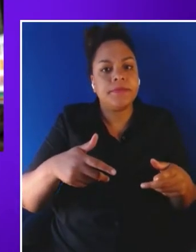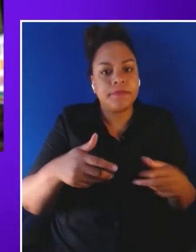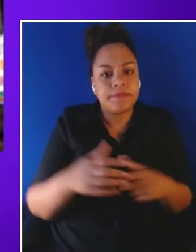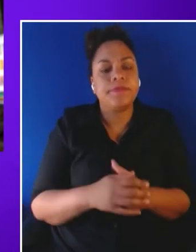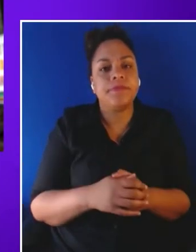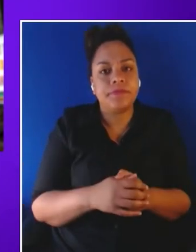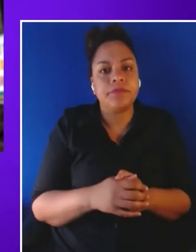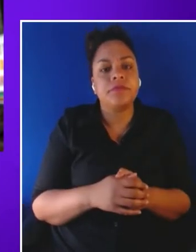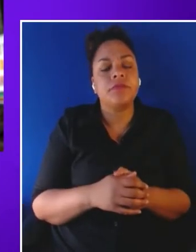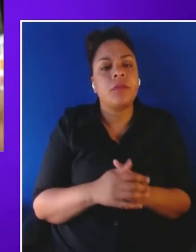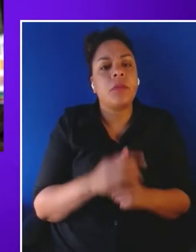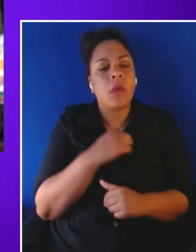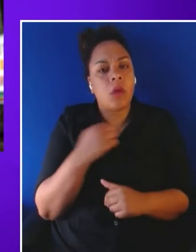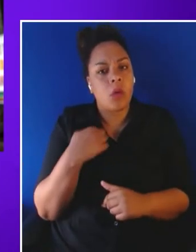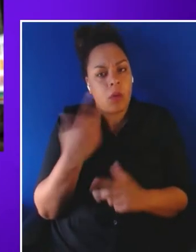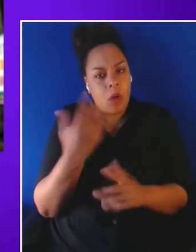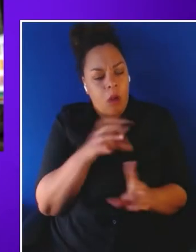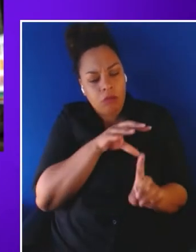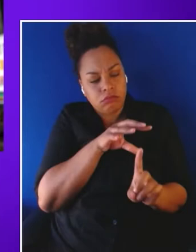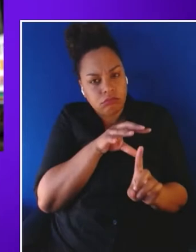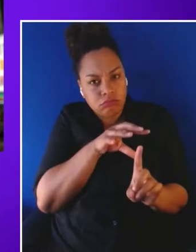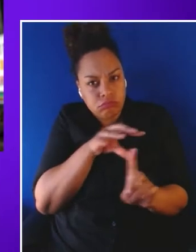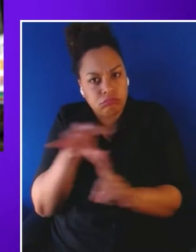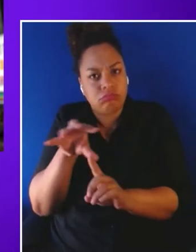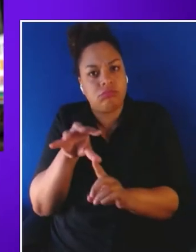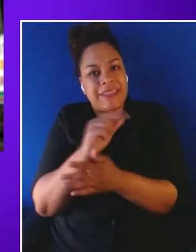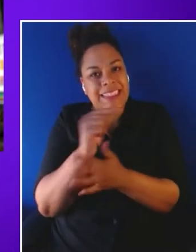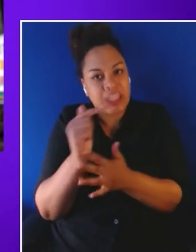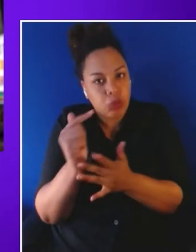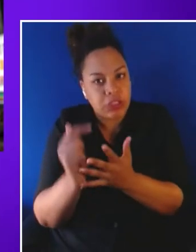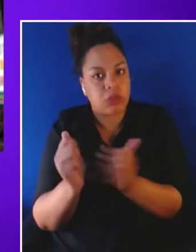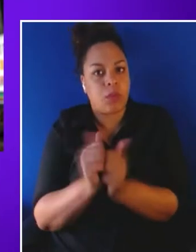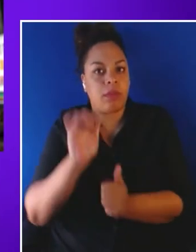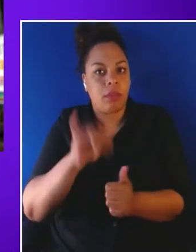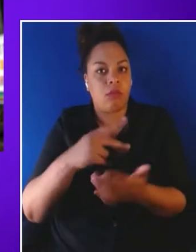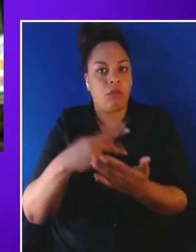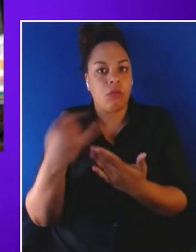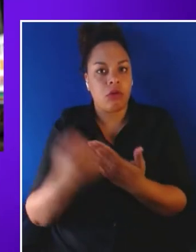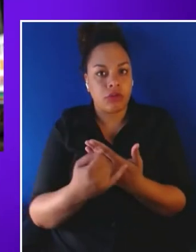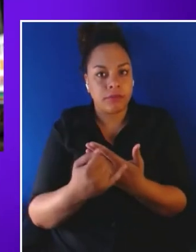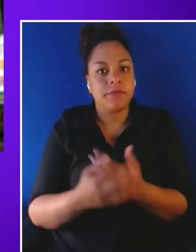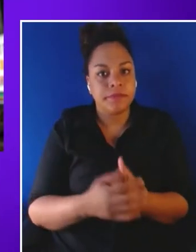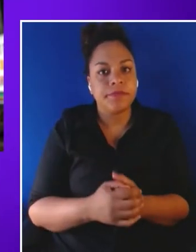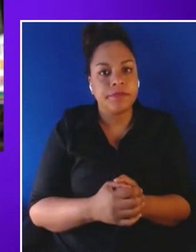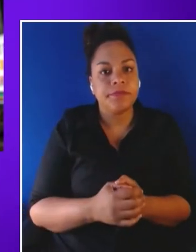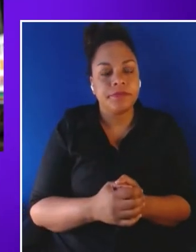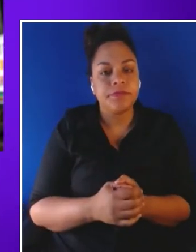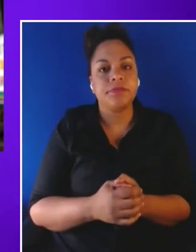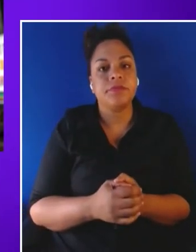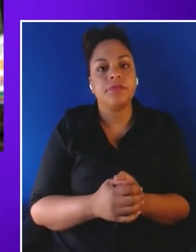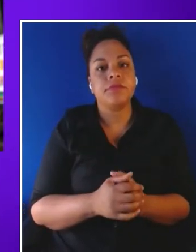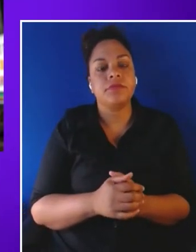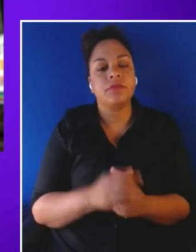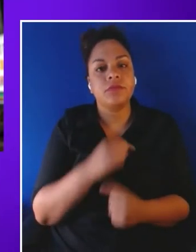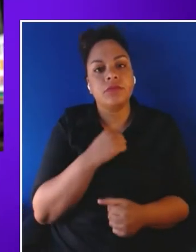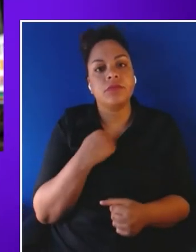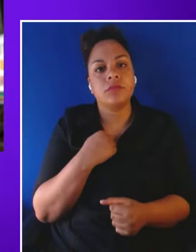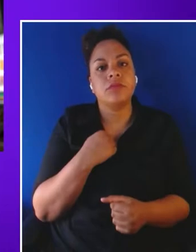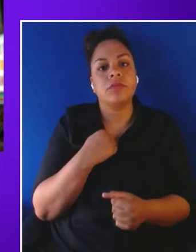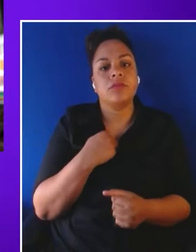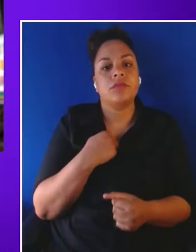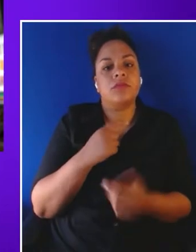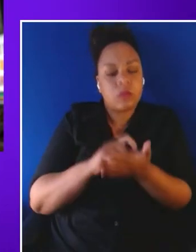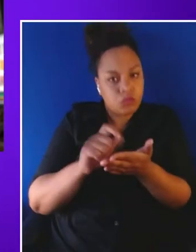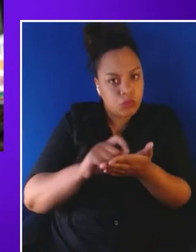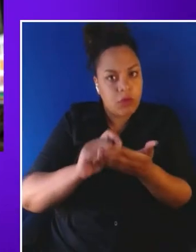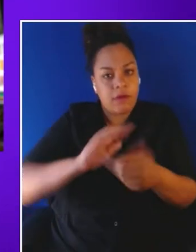we wanted to do a series with this project. So we wrote the full series, and